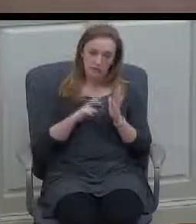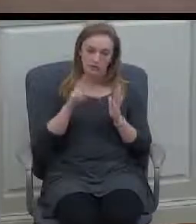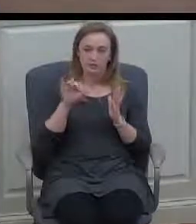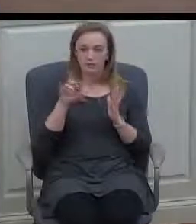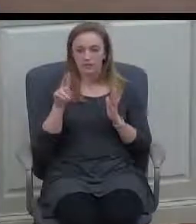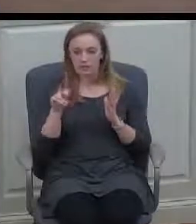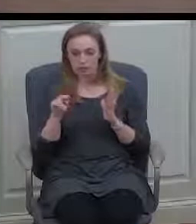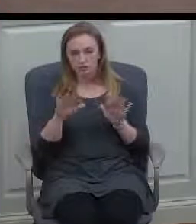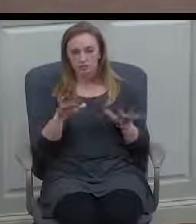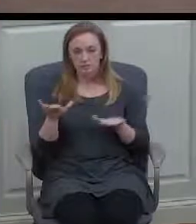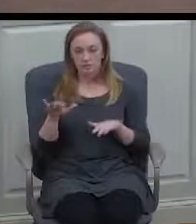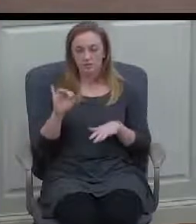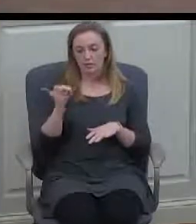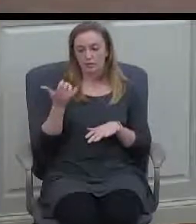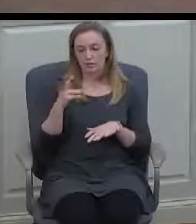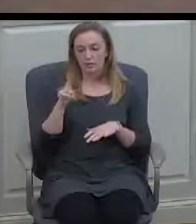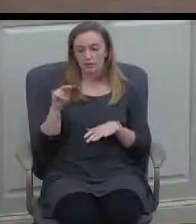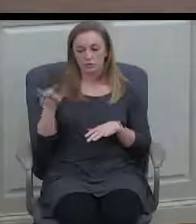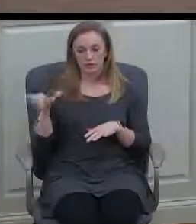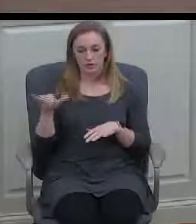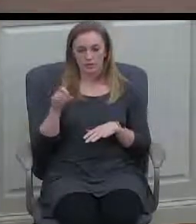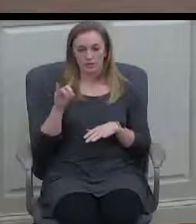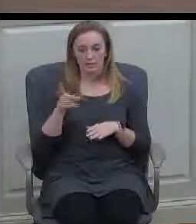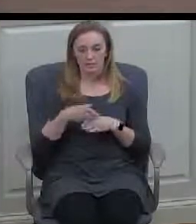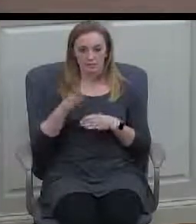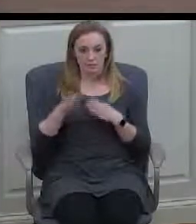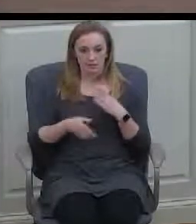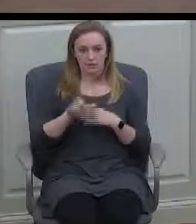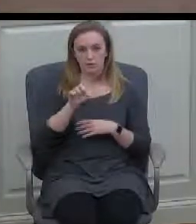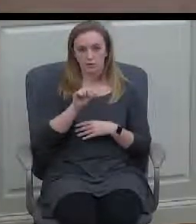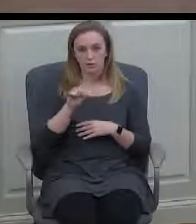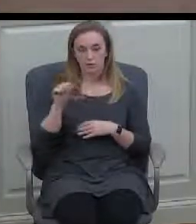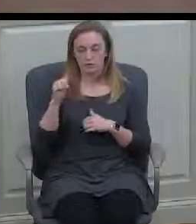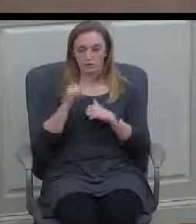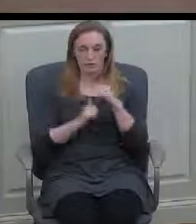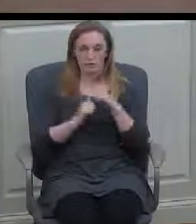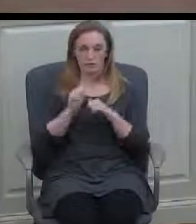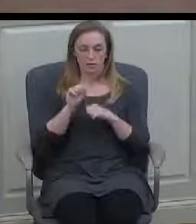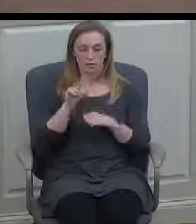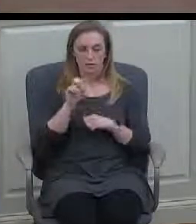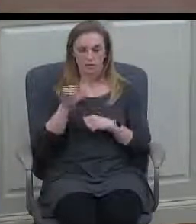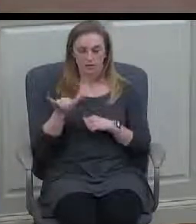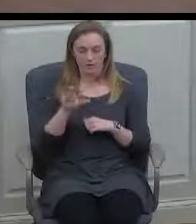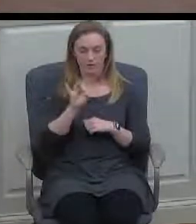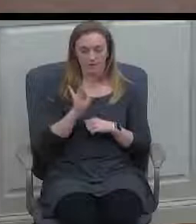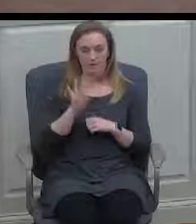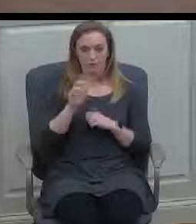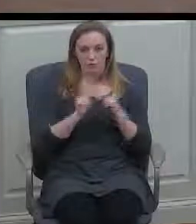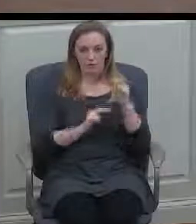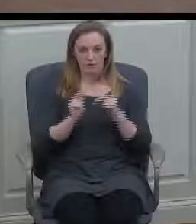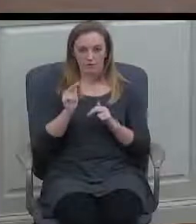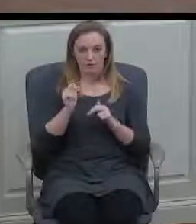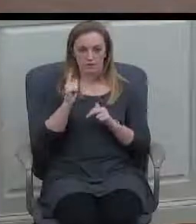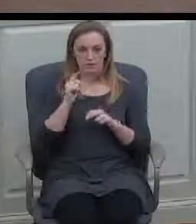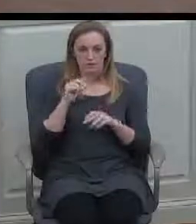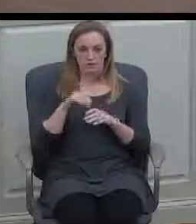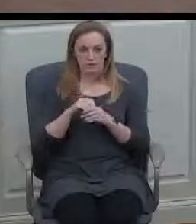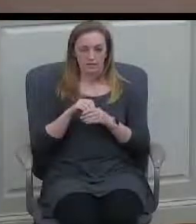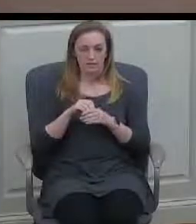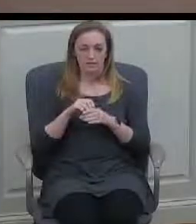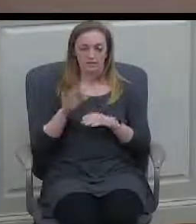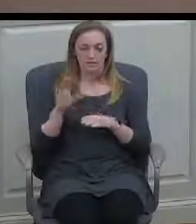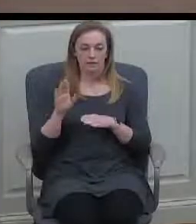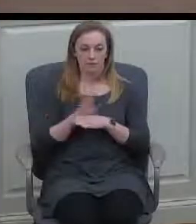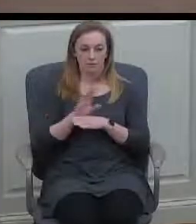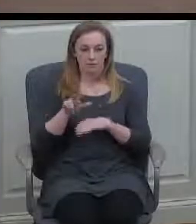Joni was able to complete the 2020 historic structure survey of 84 buildings in the Commercial National Register District, as